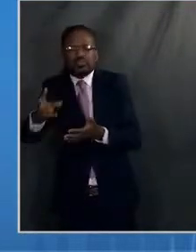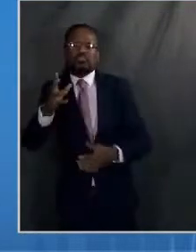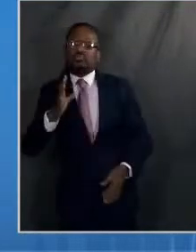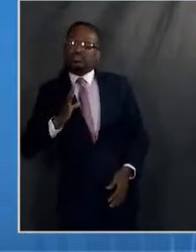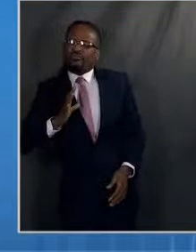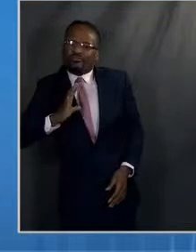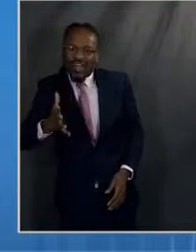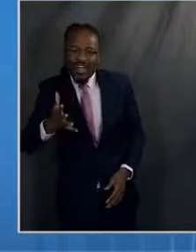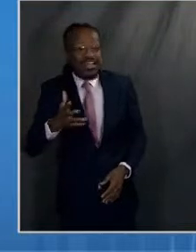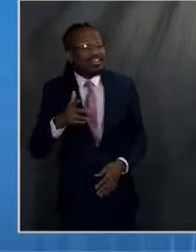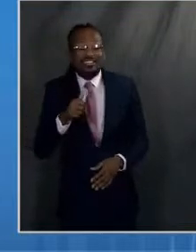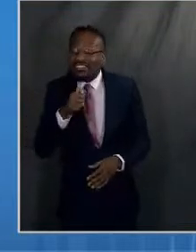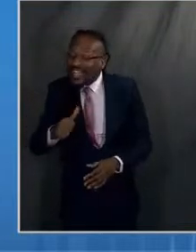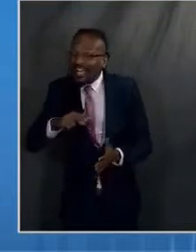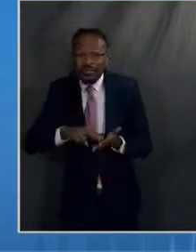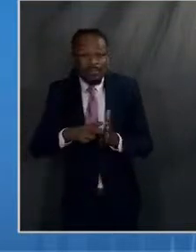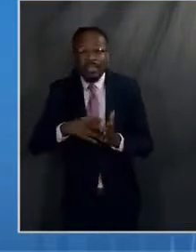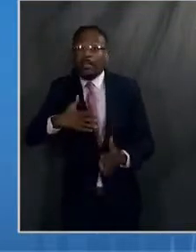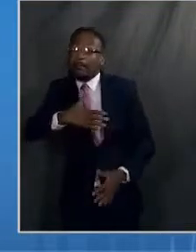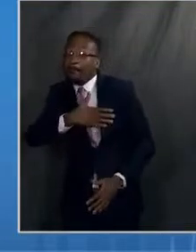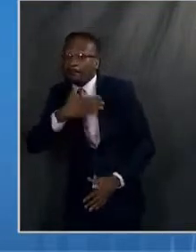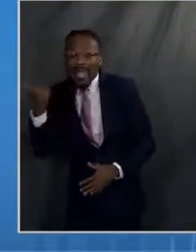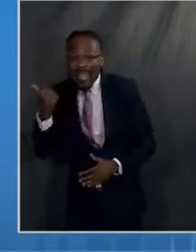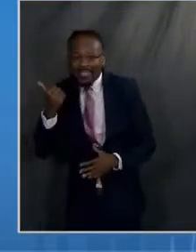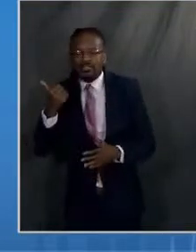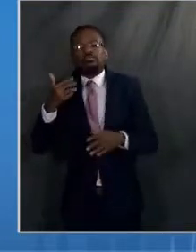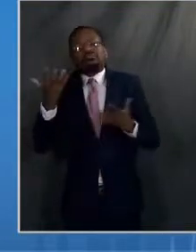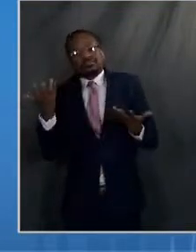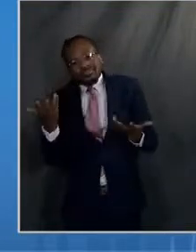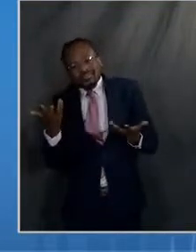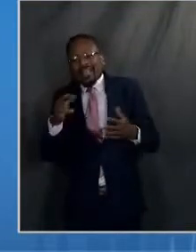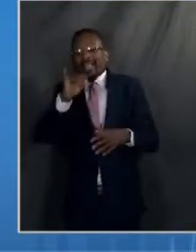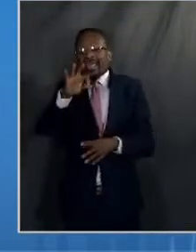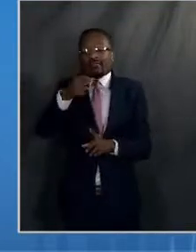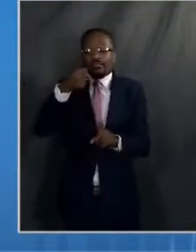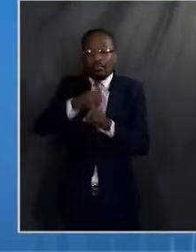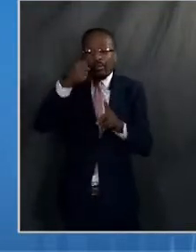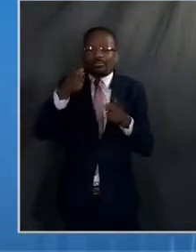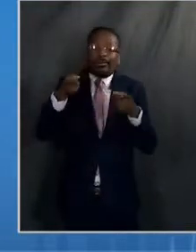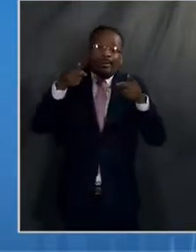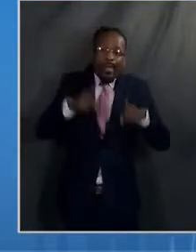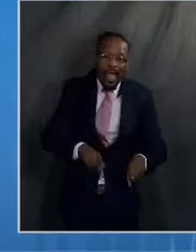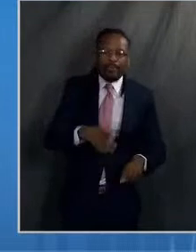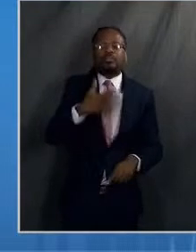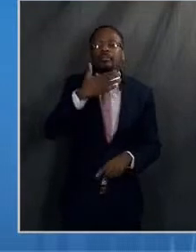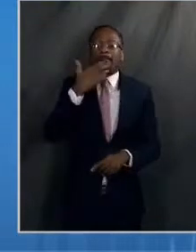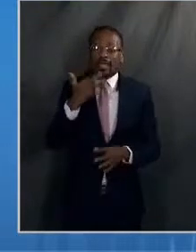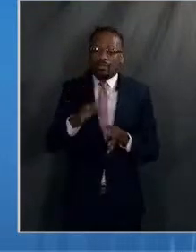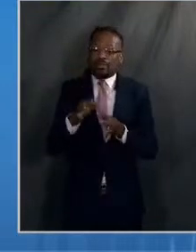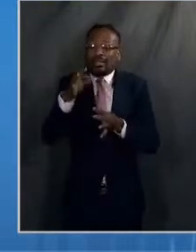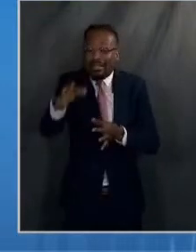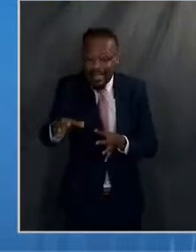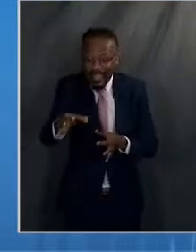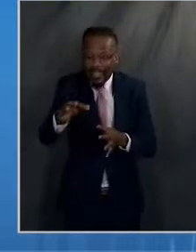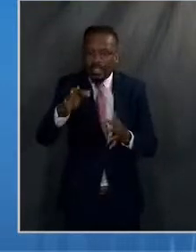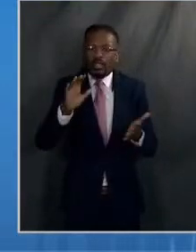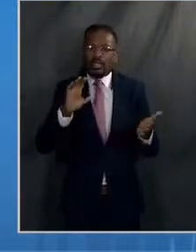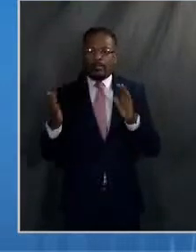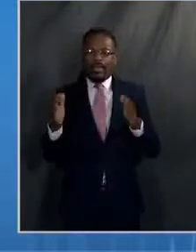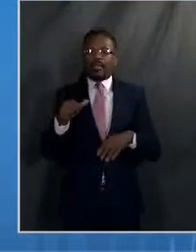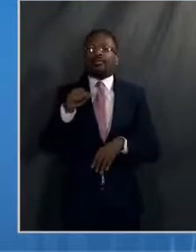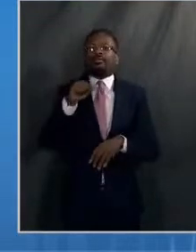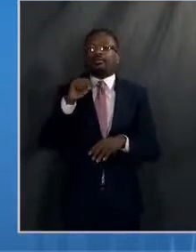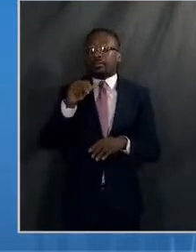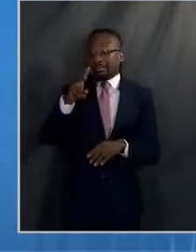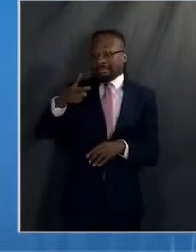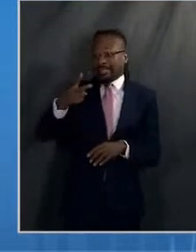it at 6 weeks later. It means that under special circumstances, it's better to delay that couple of weeks than not